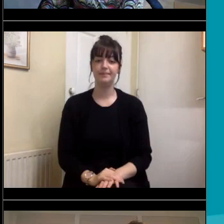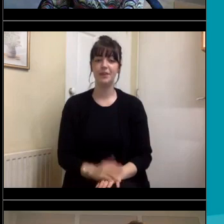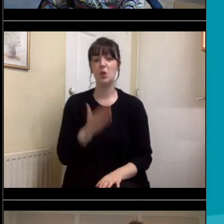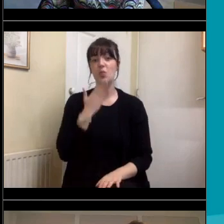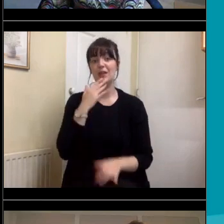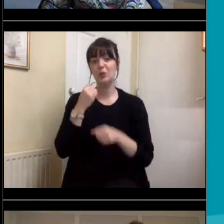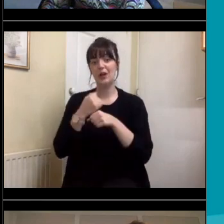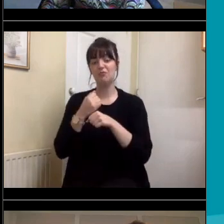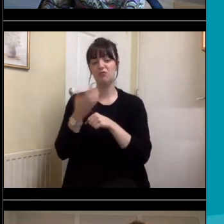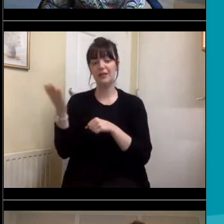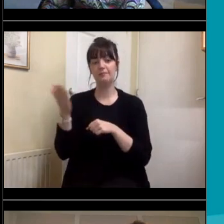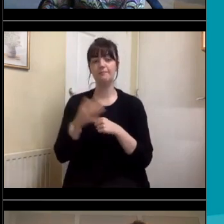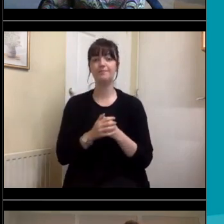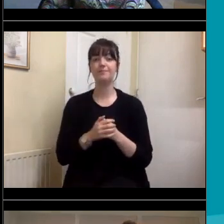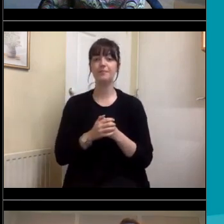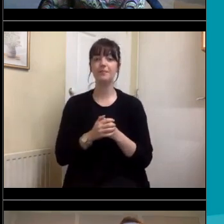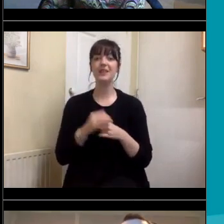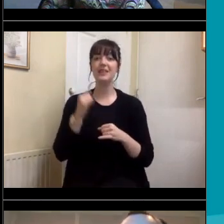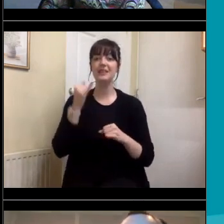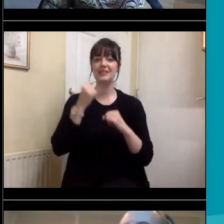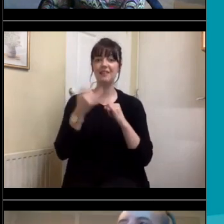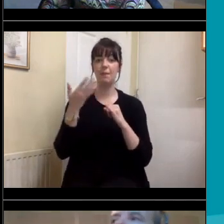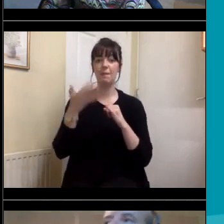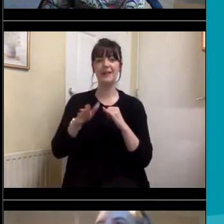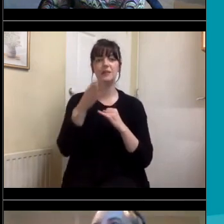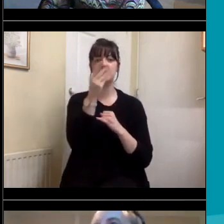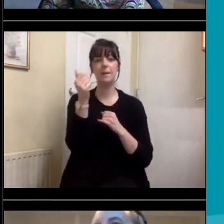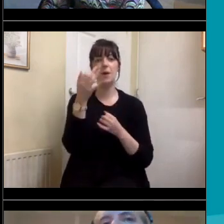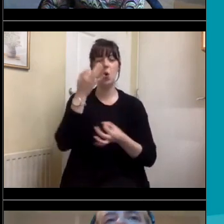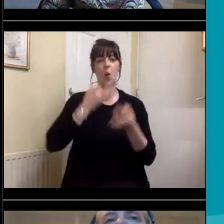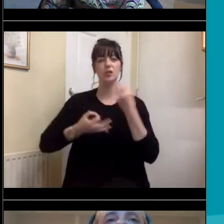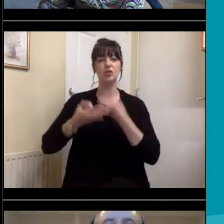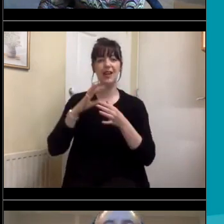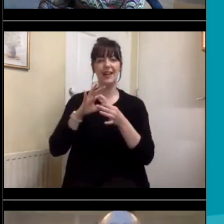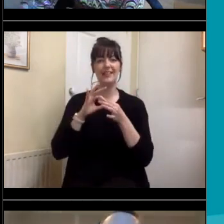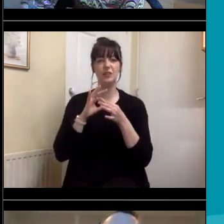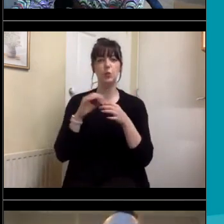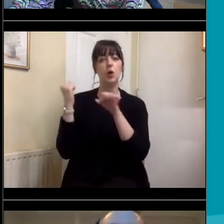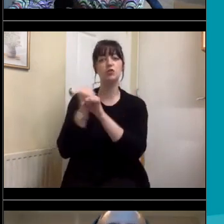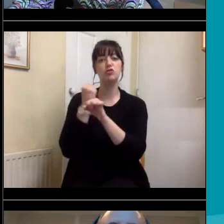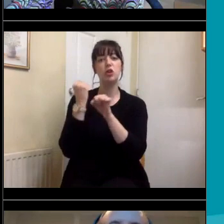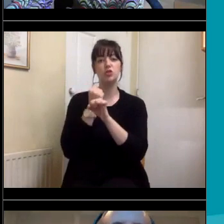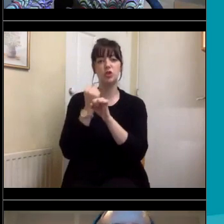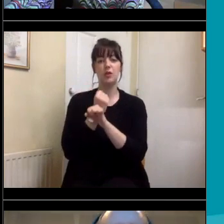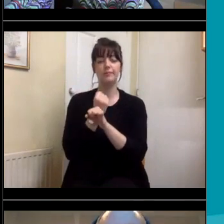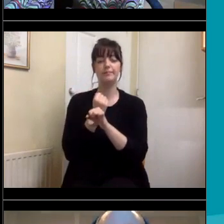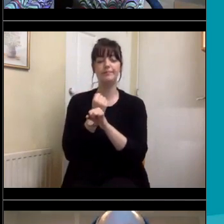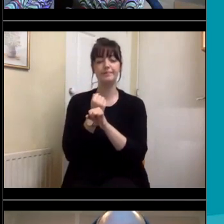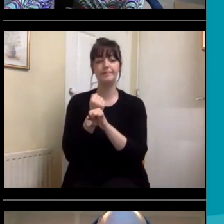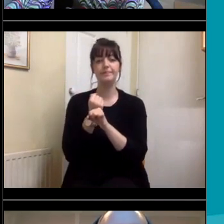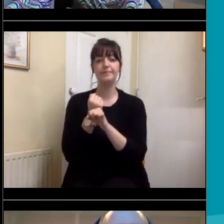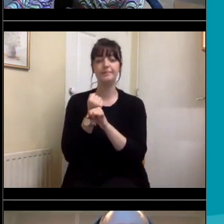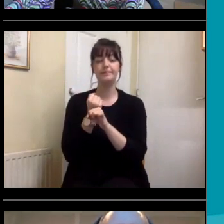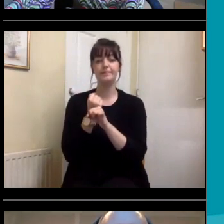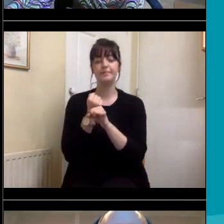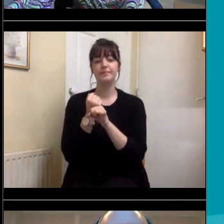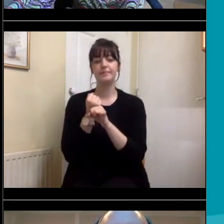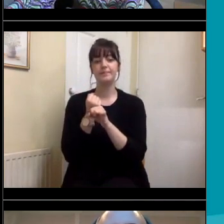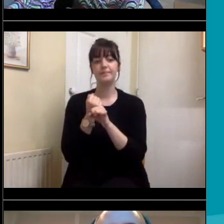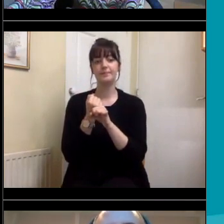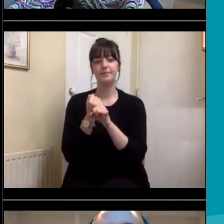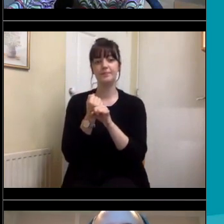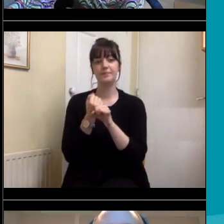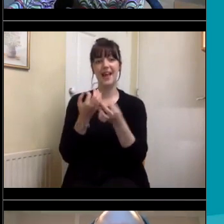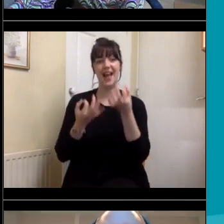And Steve, we've had a couple of questions come in about construction itself, asking if